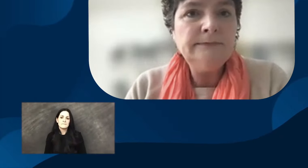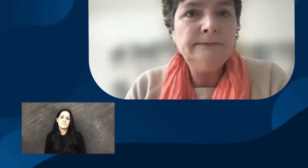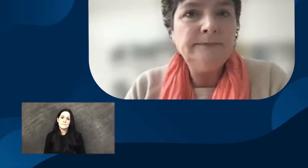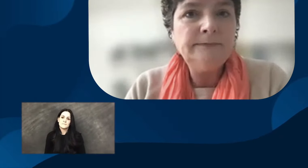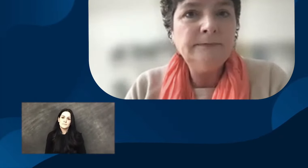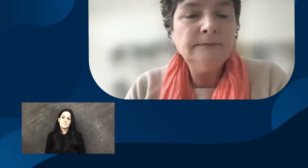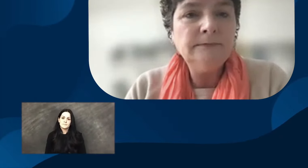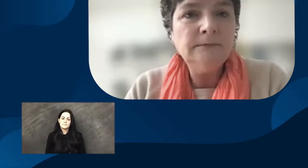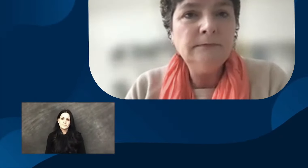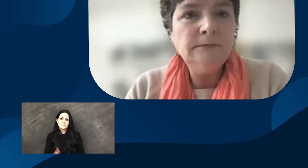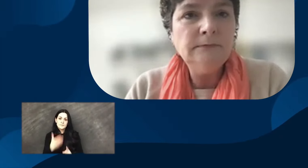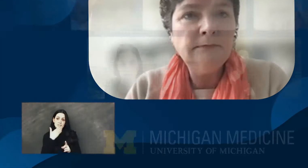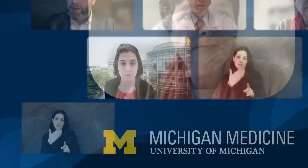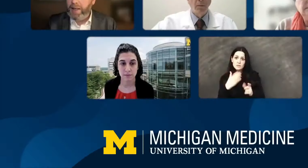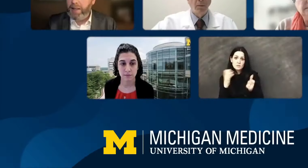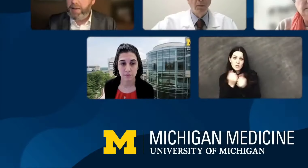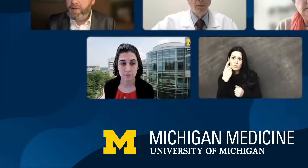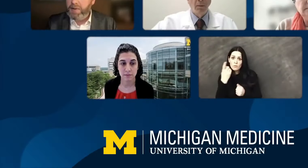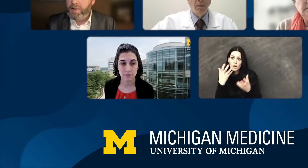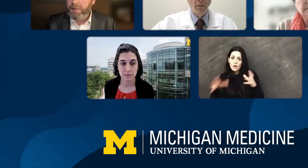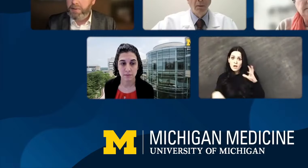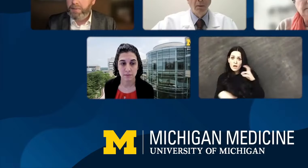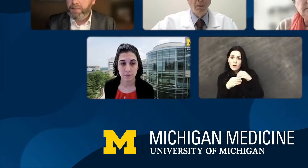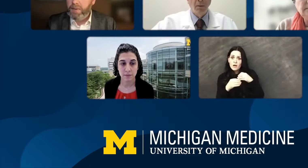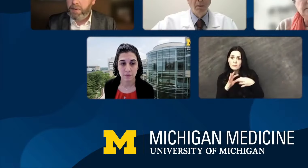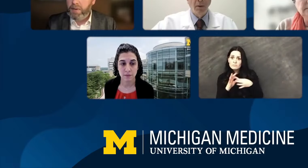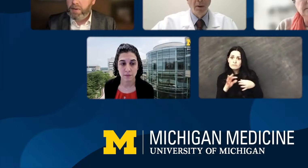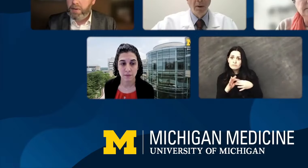Thank you. Anything to add from our other two panelists?